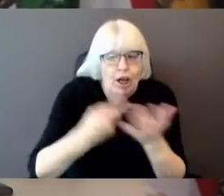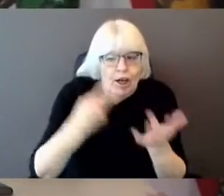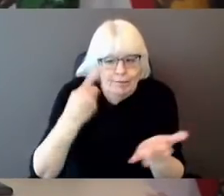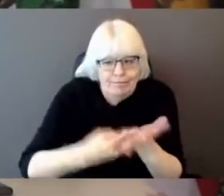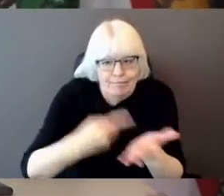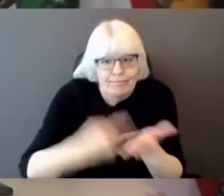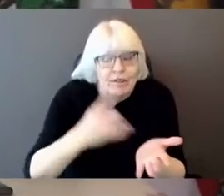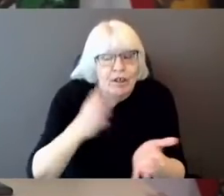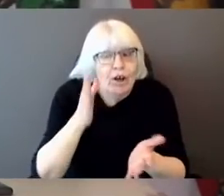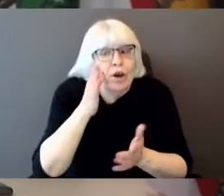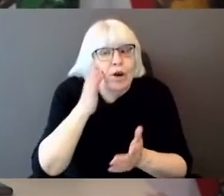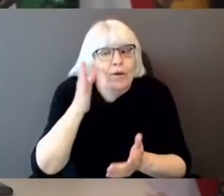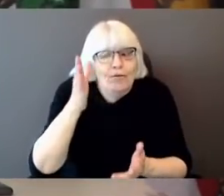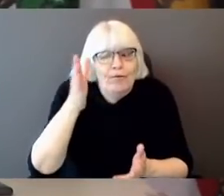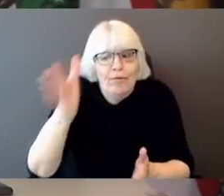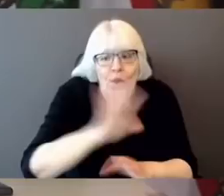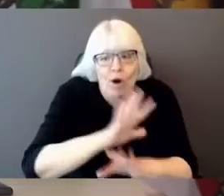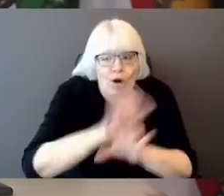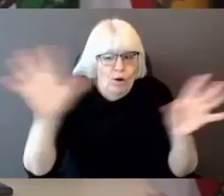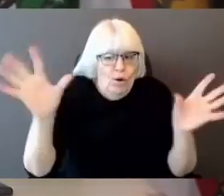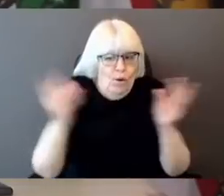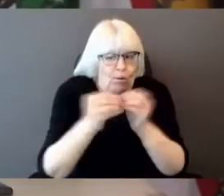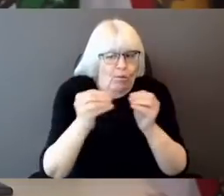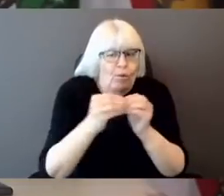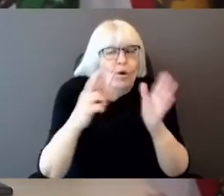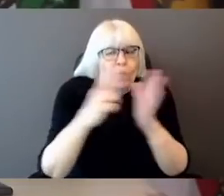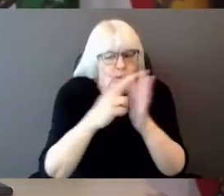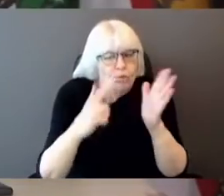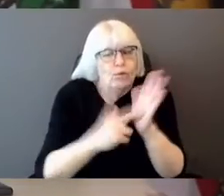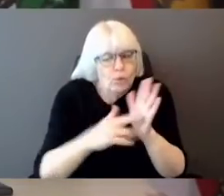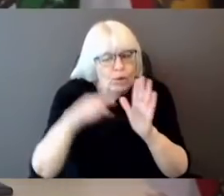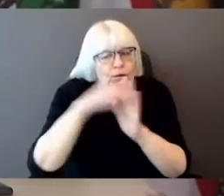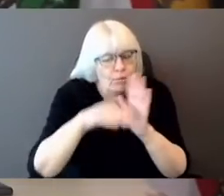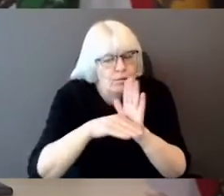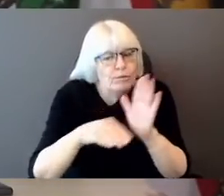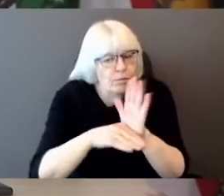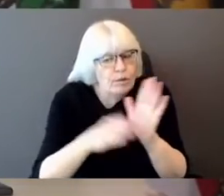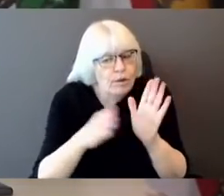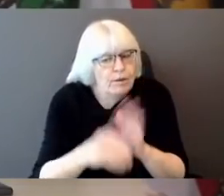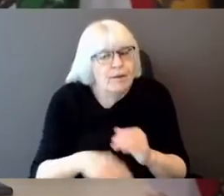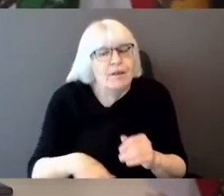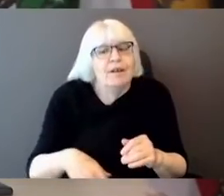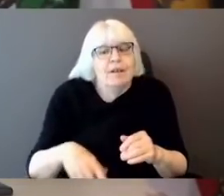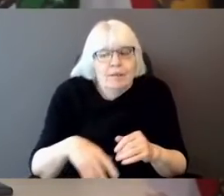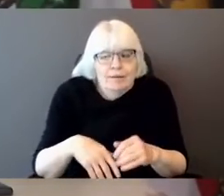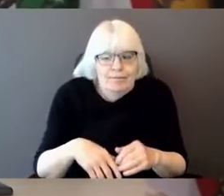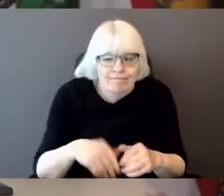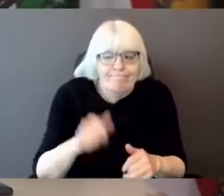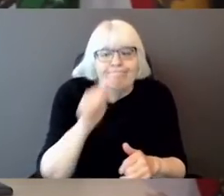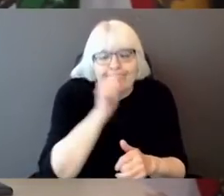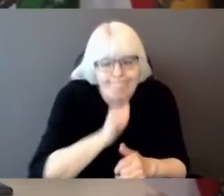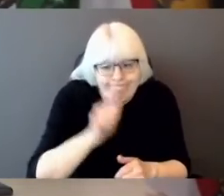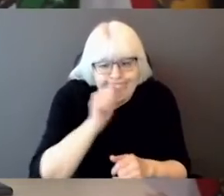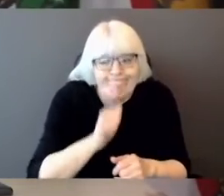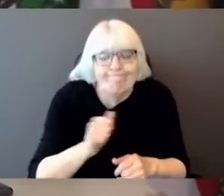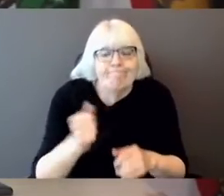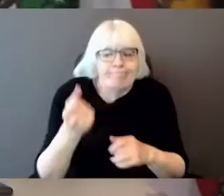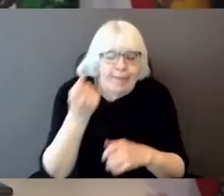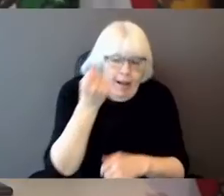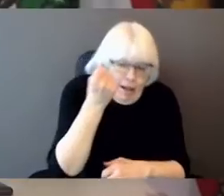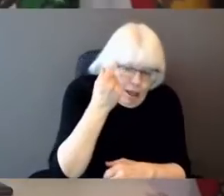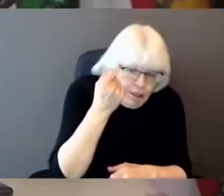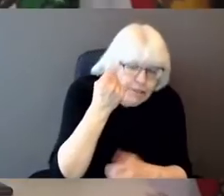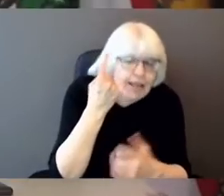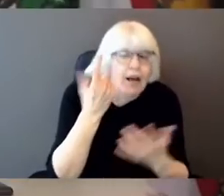restrictions. I know each and every one of you, as patient and understanding as you have been, look forward to that day as well. And while